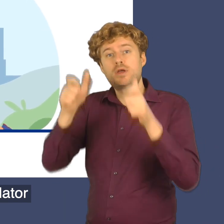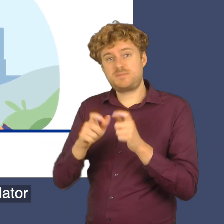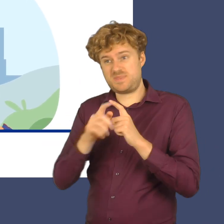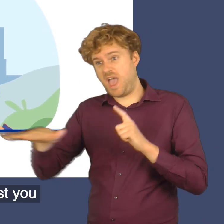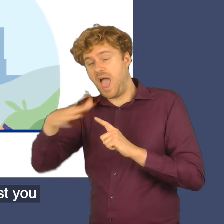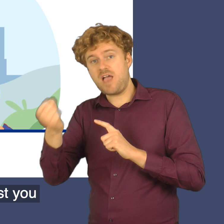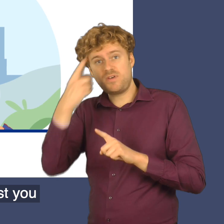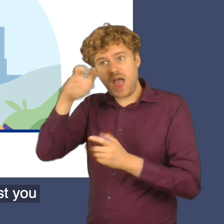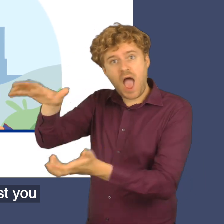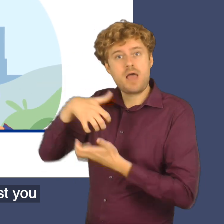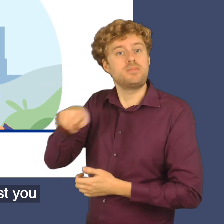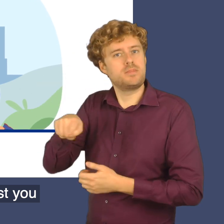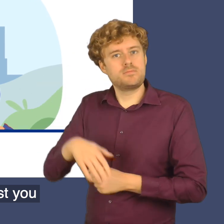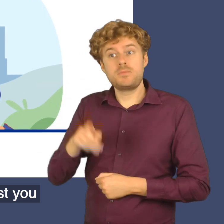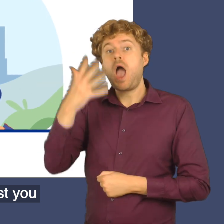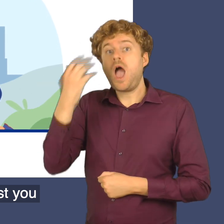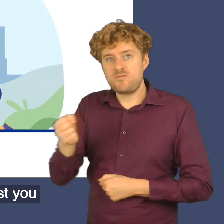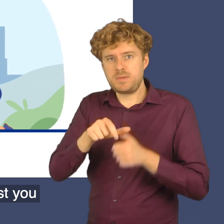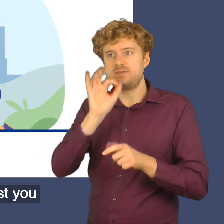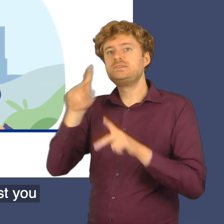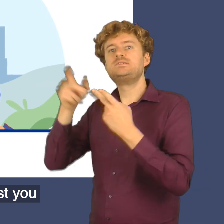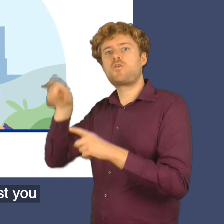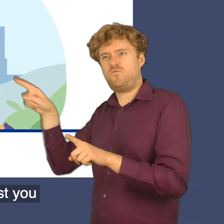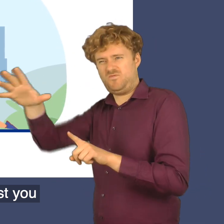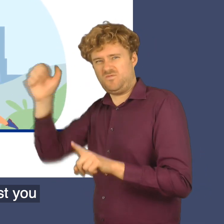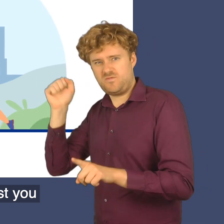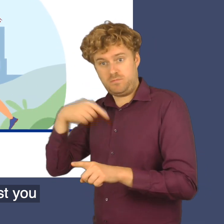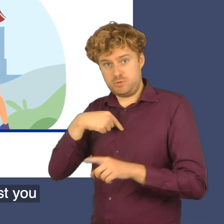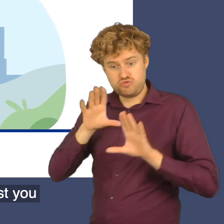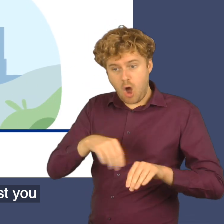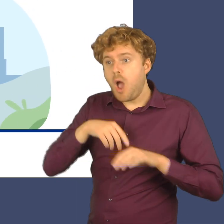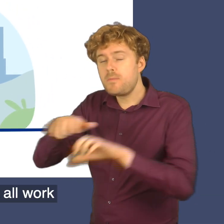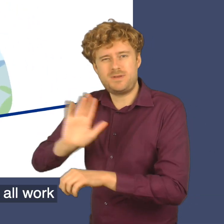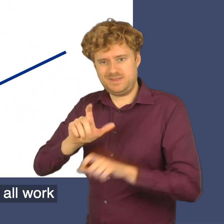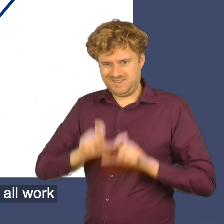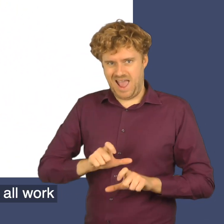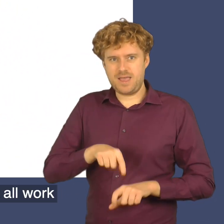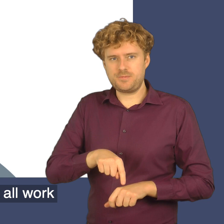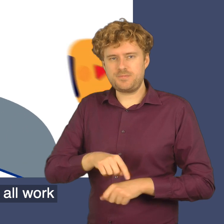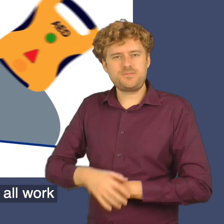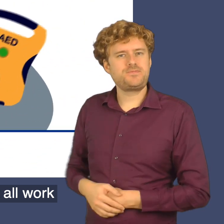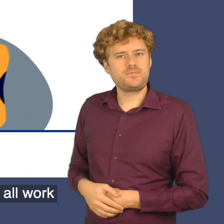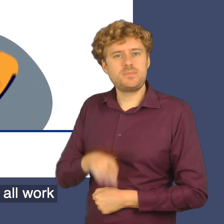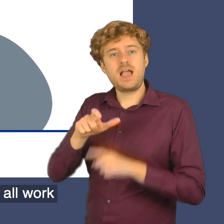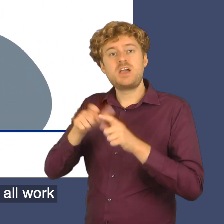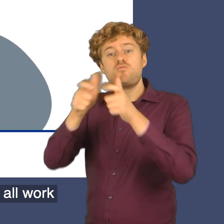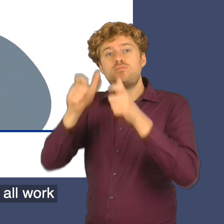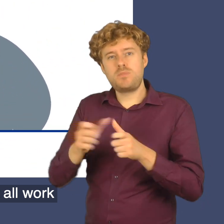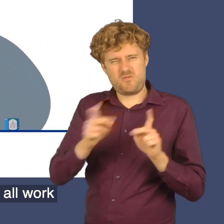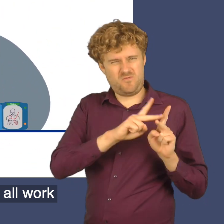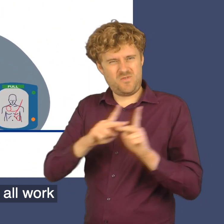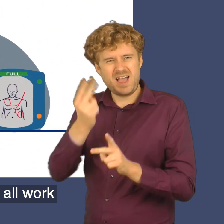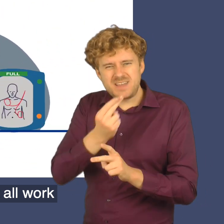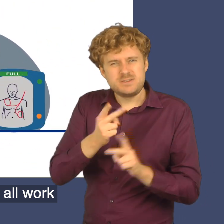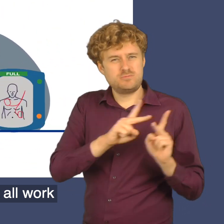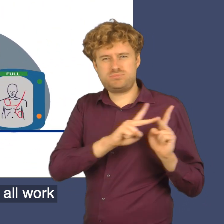nearby. If there is one, ask someone else to get it whilst you continue CPR. Defibrillators come in many forms and styles, but